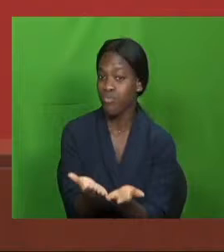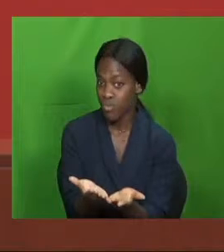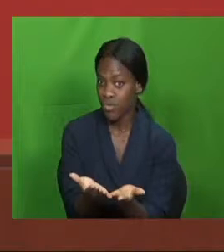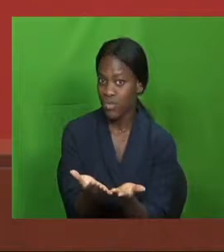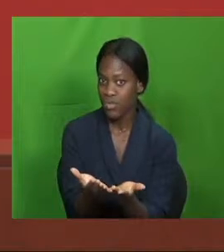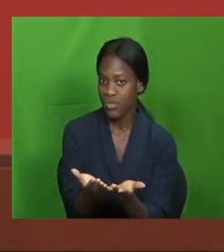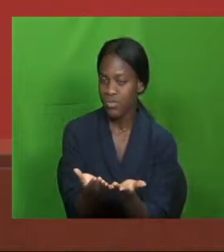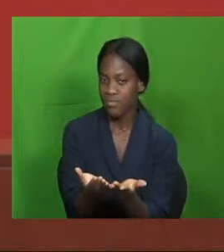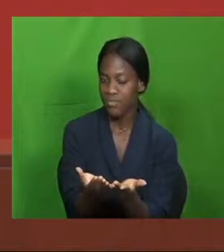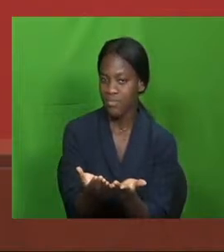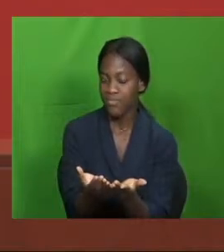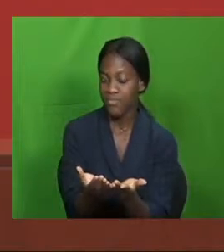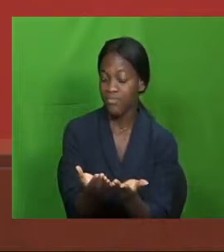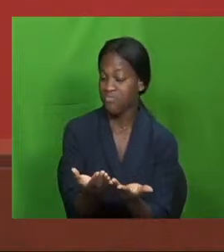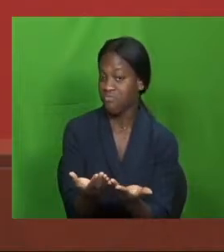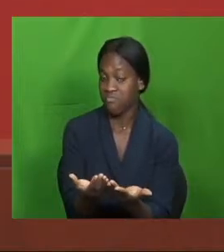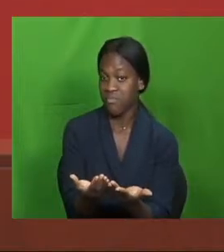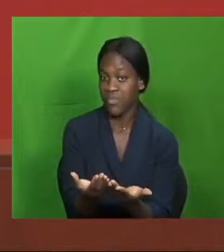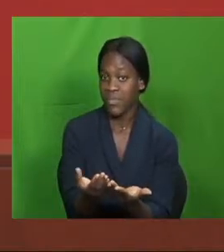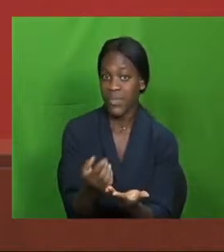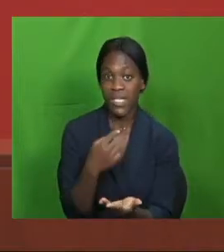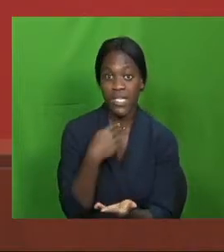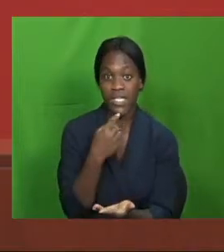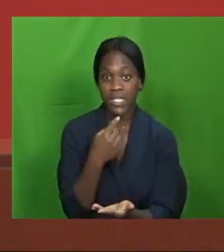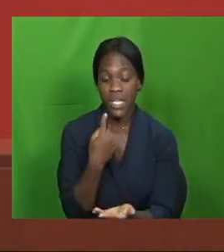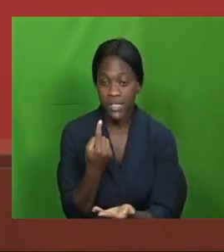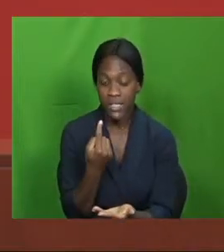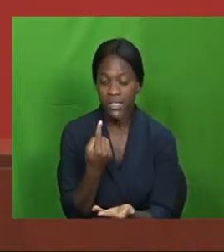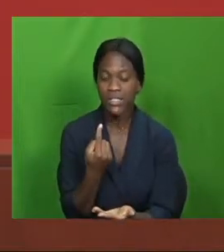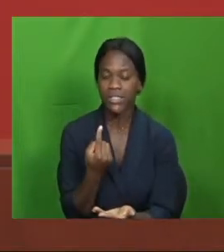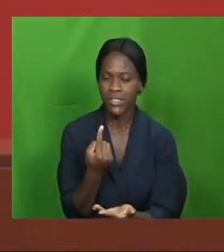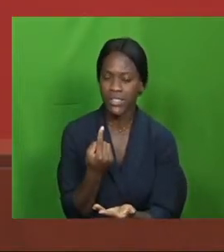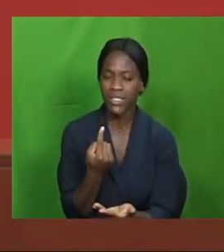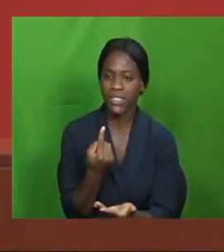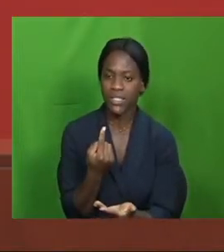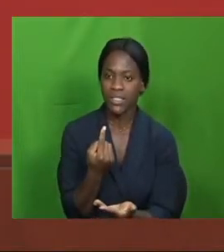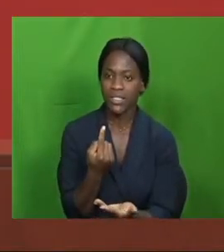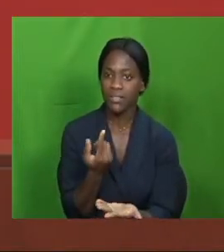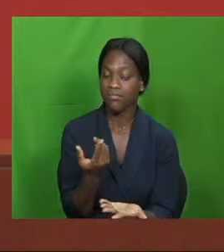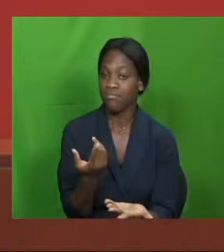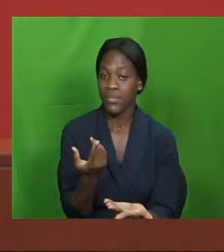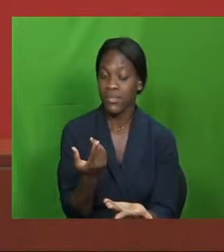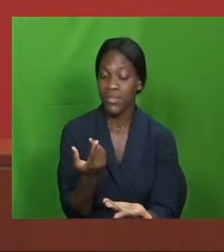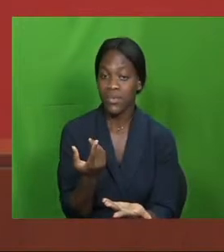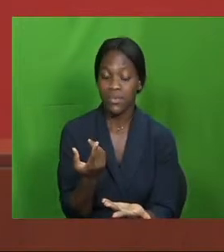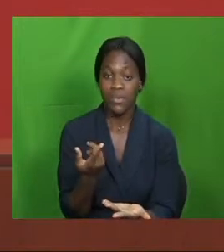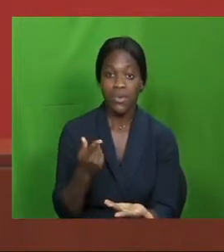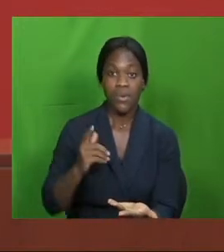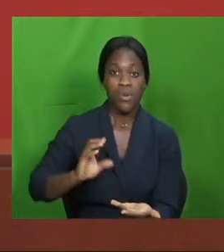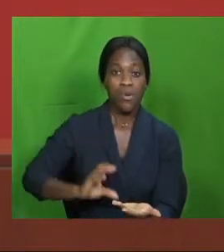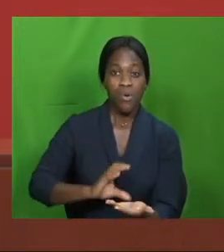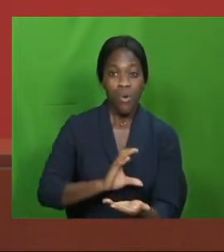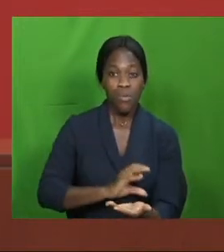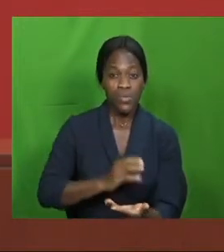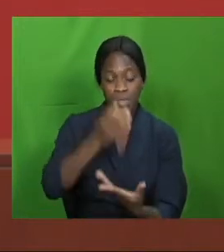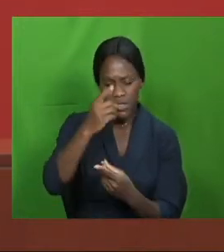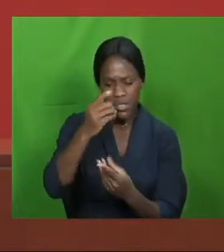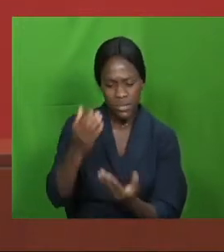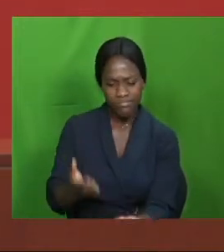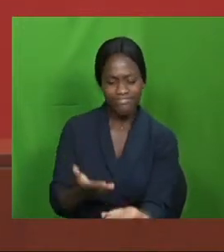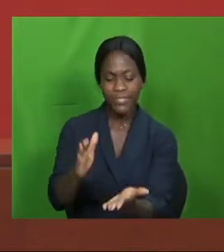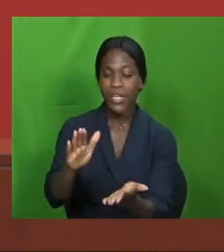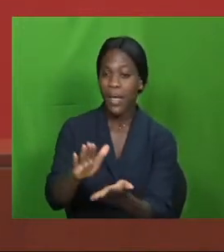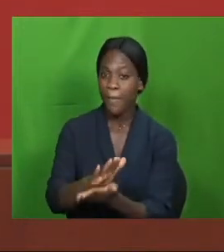the information that came from the Committee of Privileges should have been submitted as a paper. He argued further that the